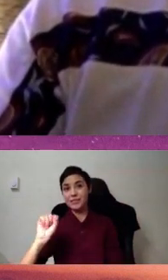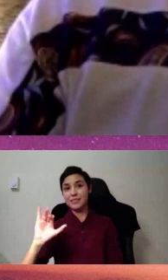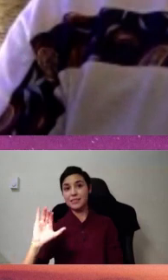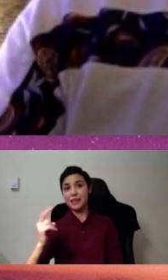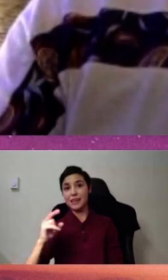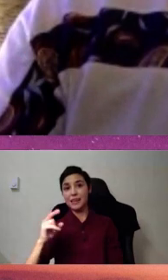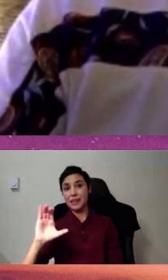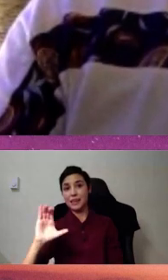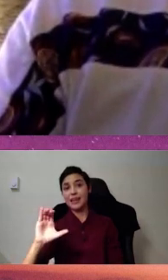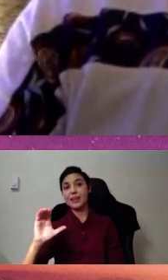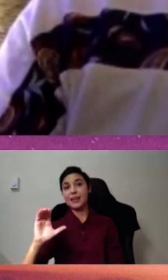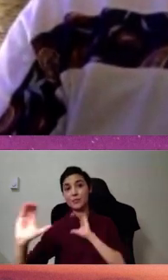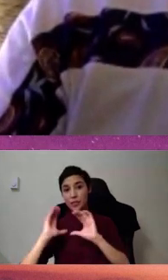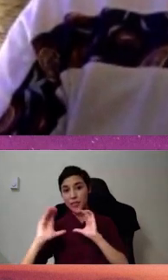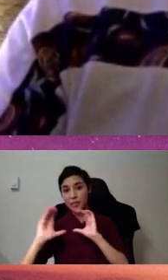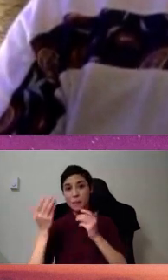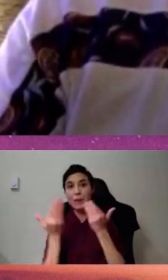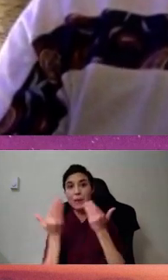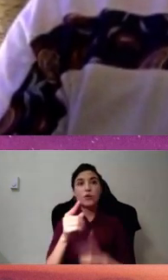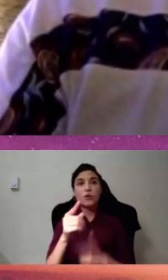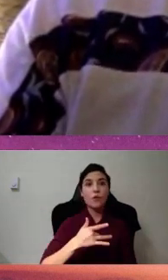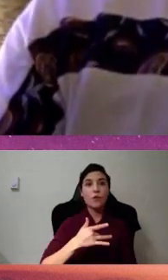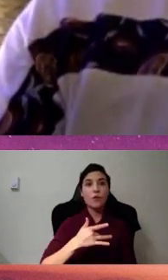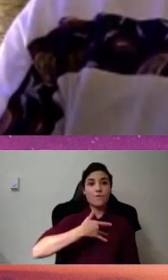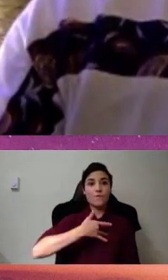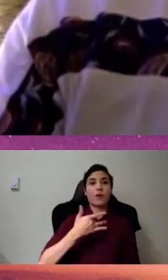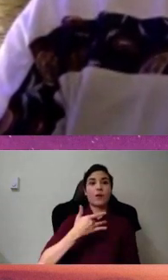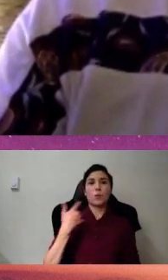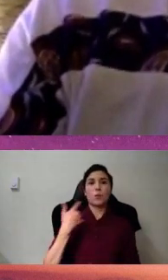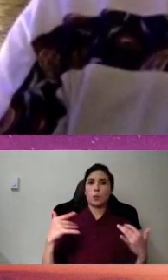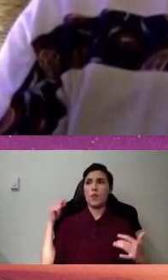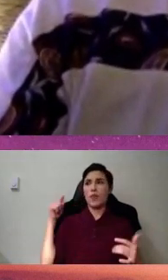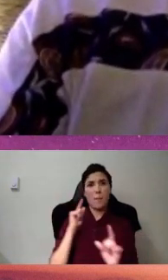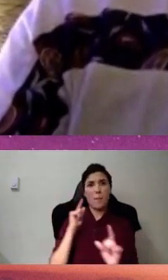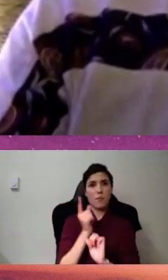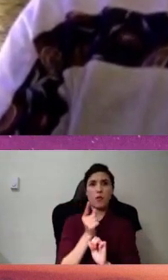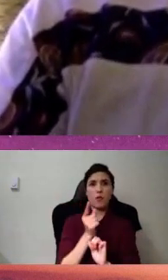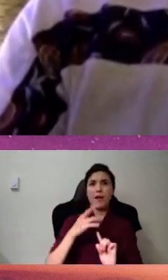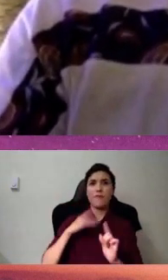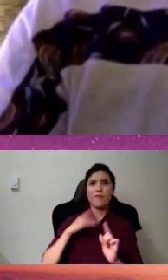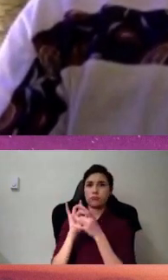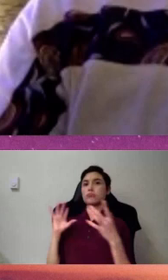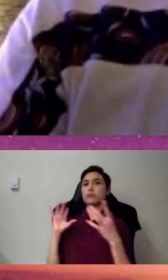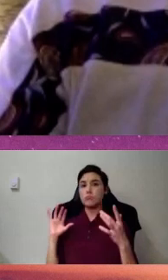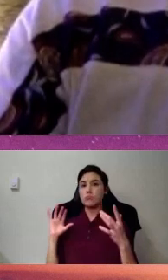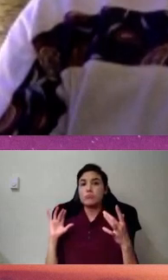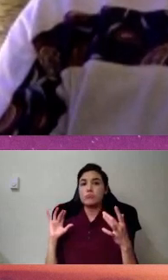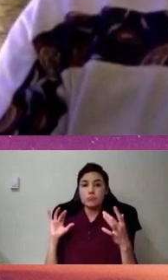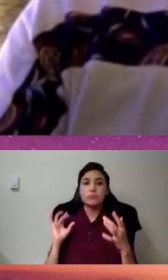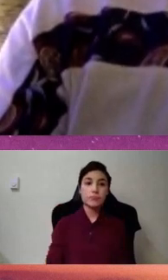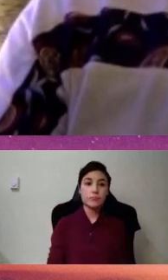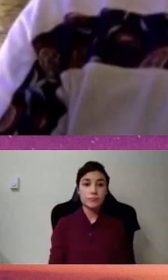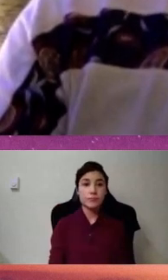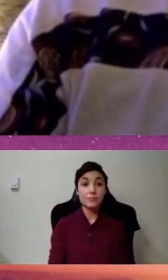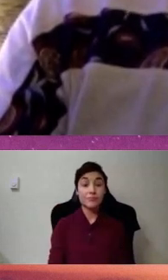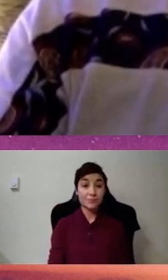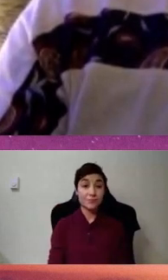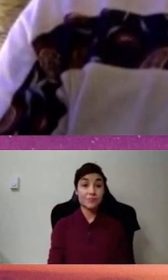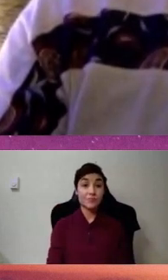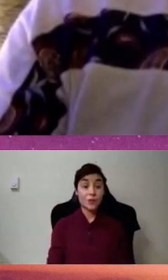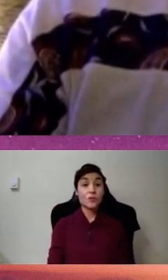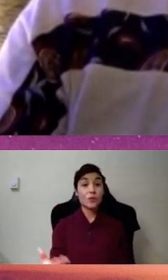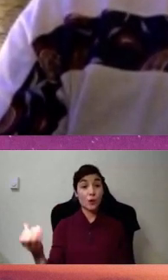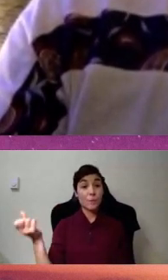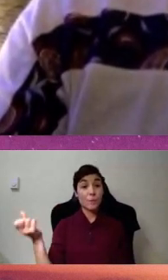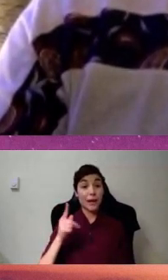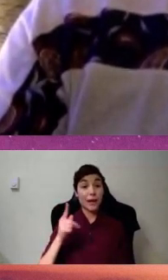That's one of the ways in which you reconnect with psychic communication as well, is, you know, getting back to Indigenous ways of communicating,